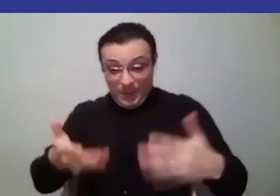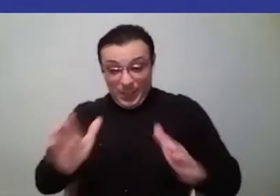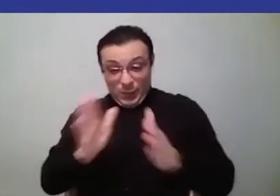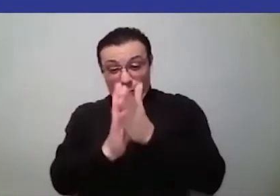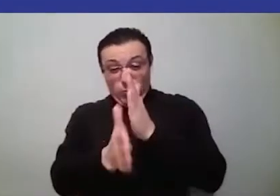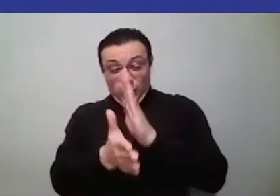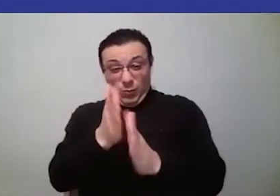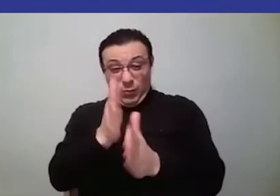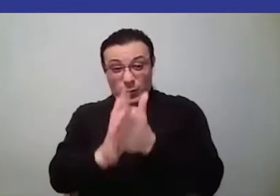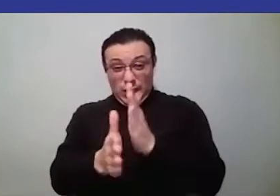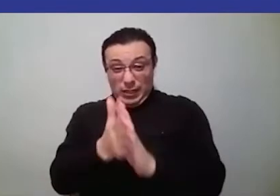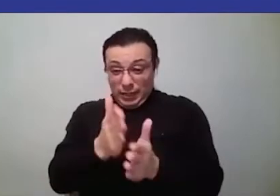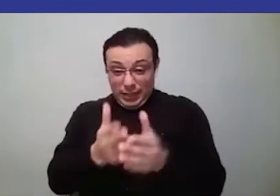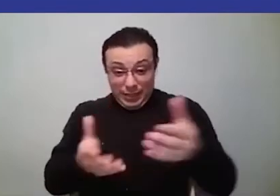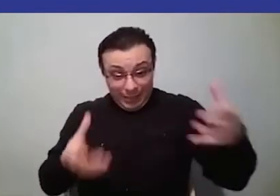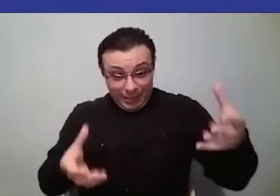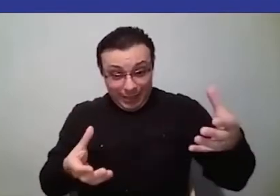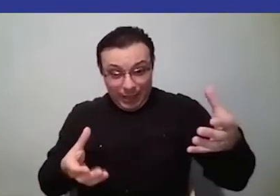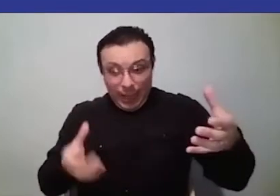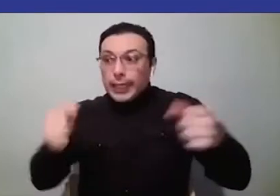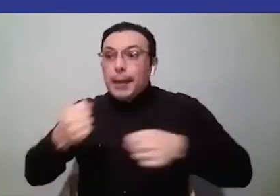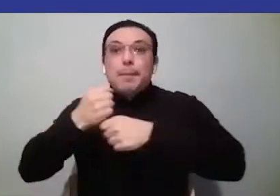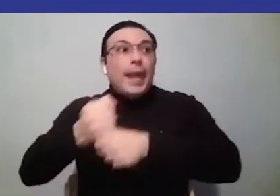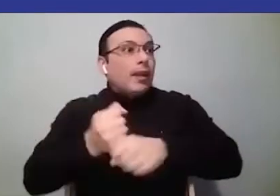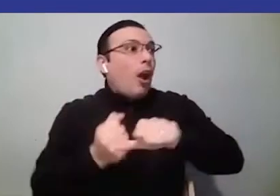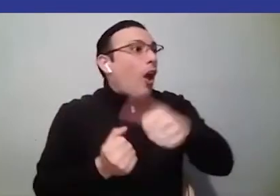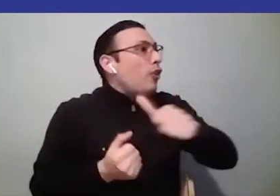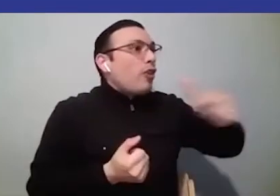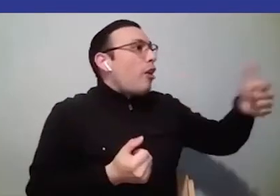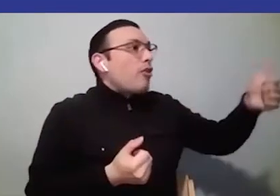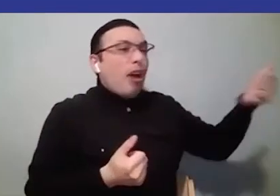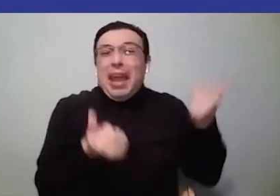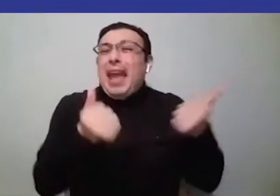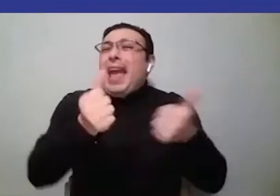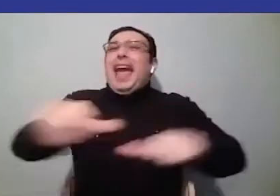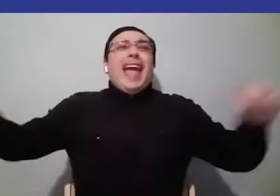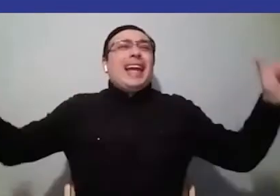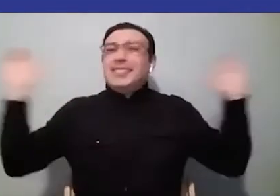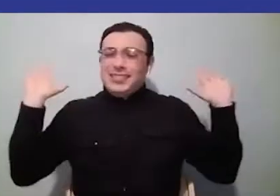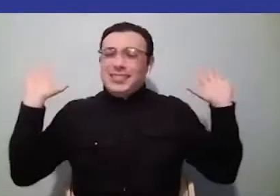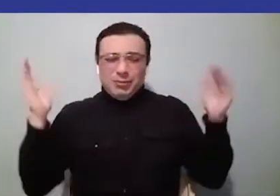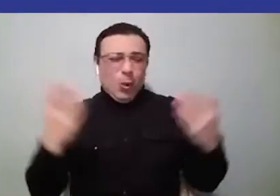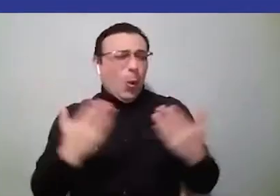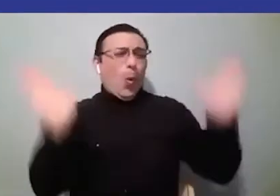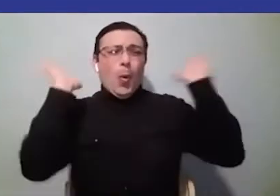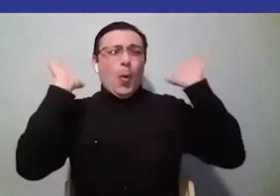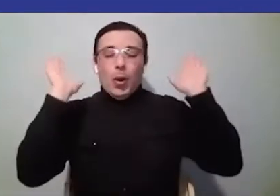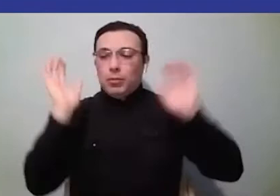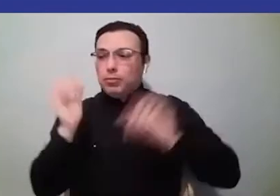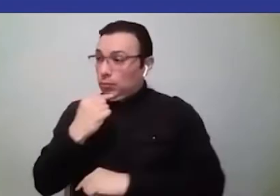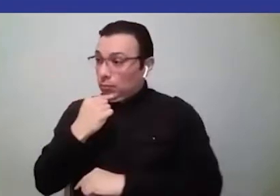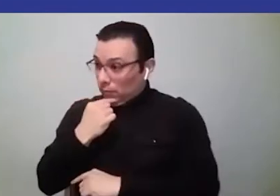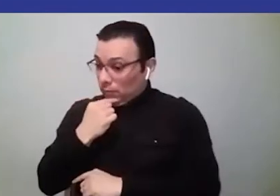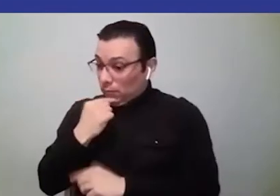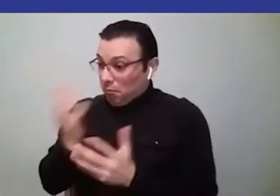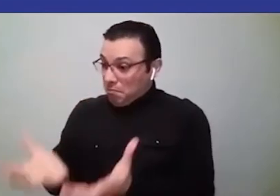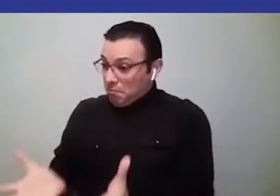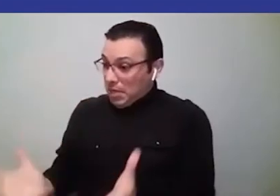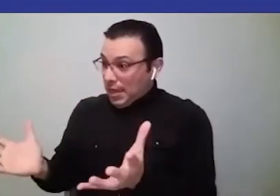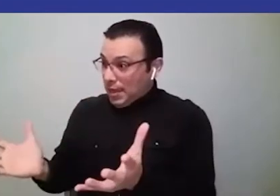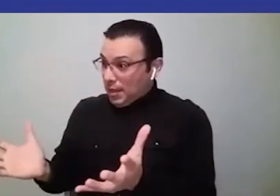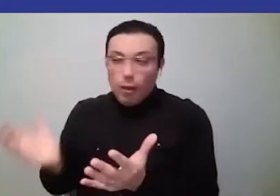anything we want. And so I made up this idea of the lanterns, and then I invited, you know, multitudes of people to help